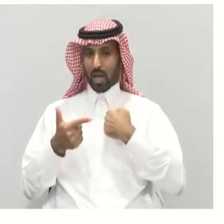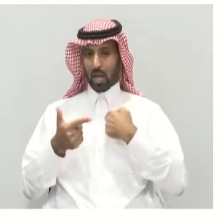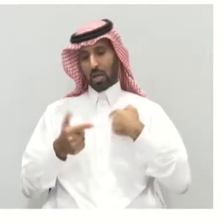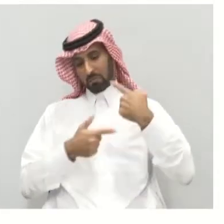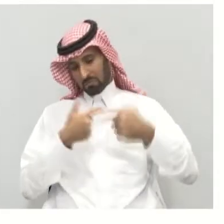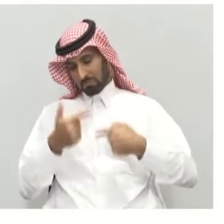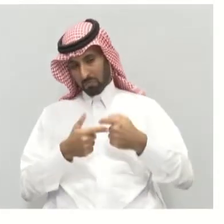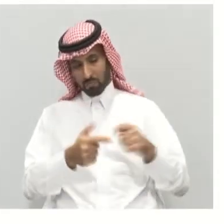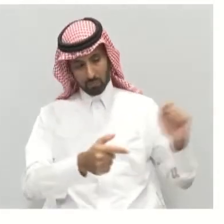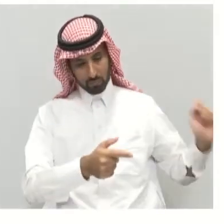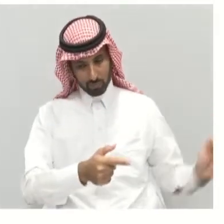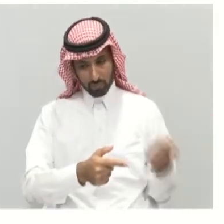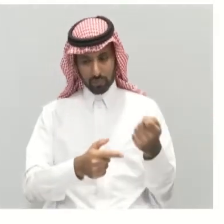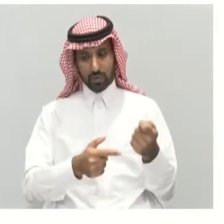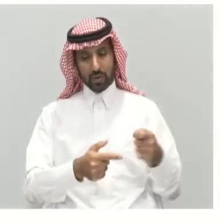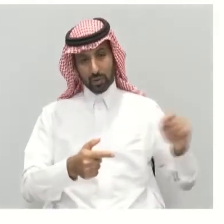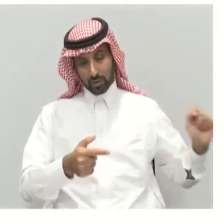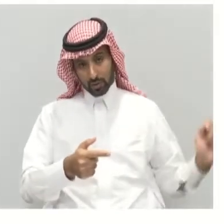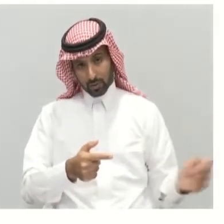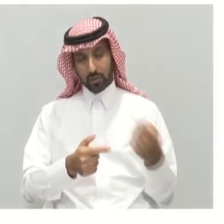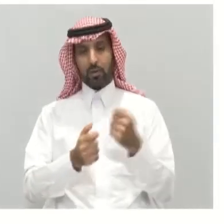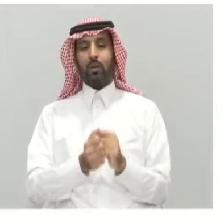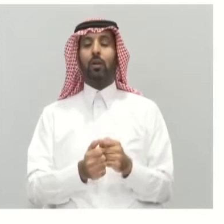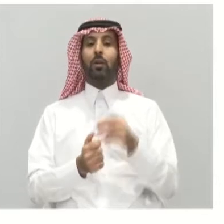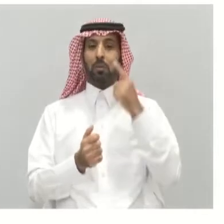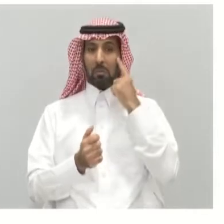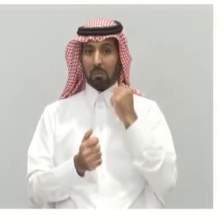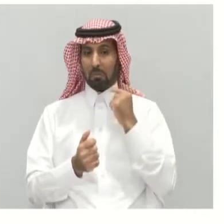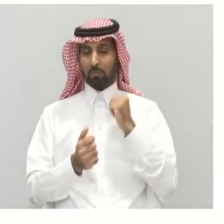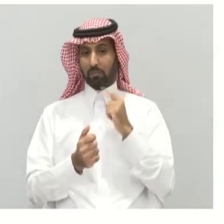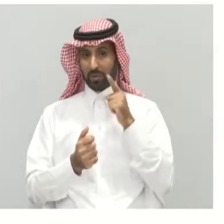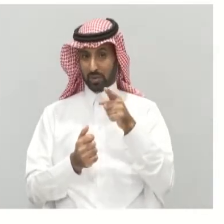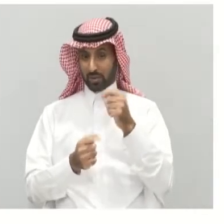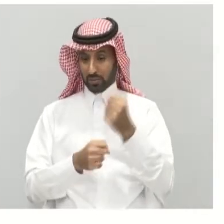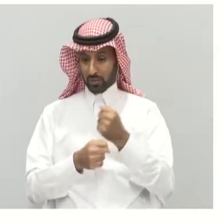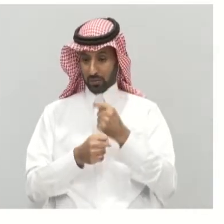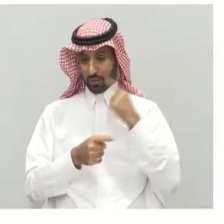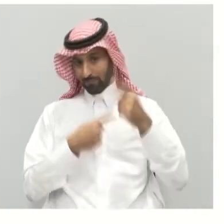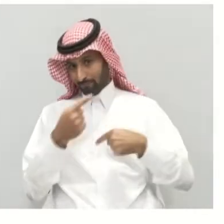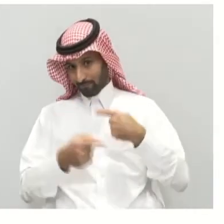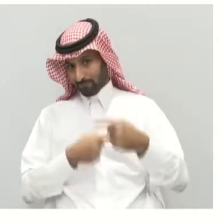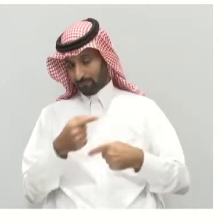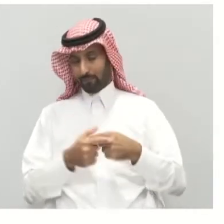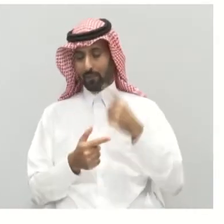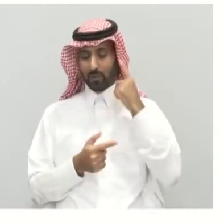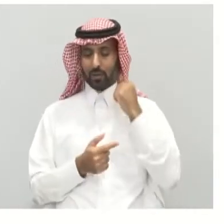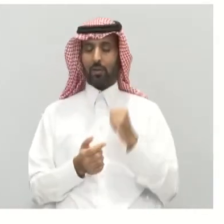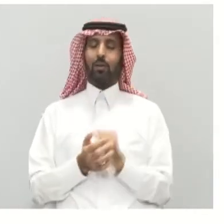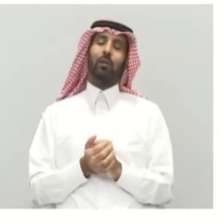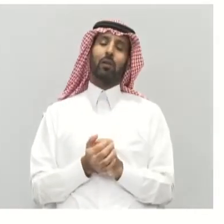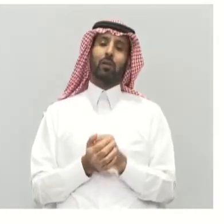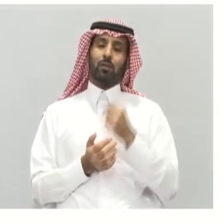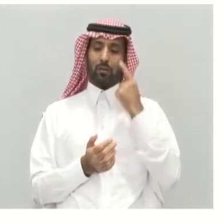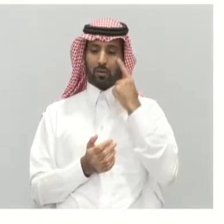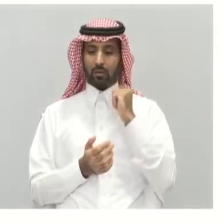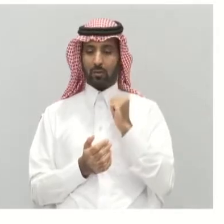play tennis on Saturday. I always play tennis. That means you're doing it every Saturday.